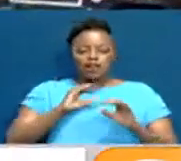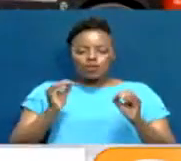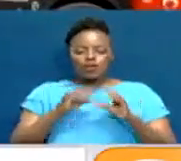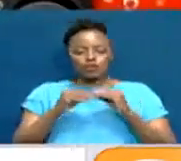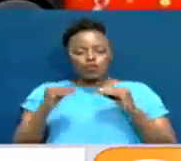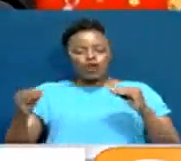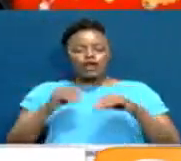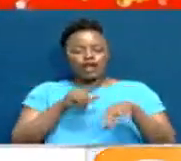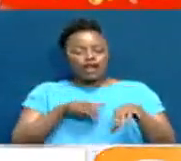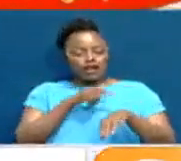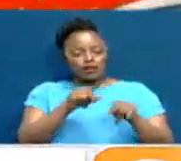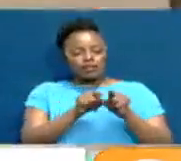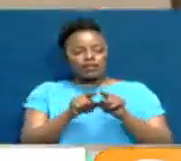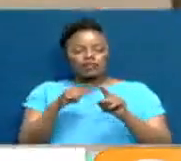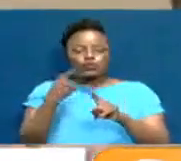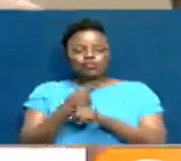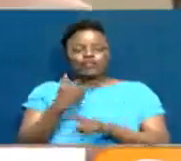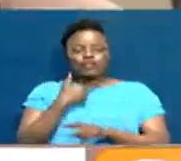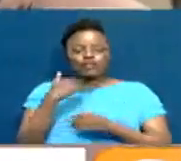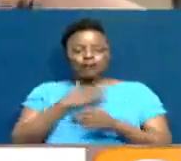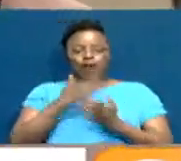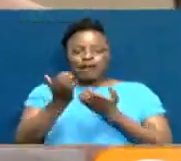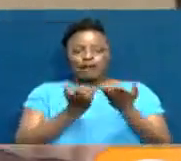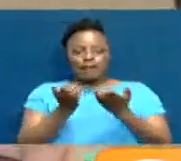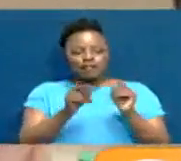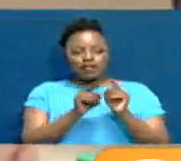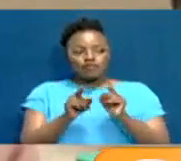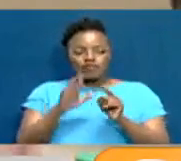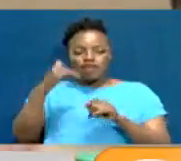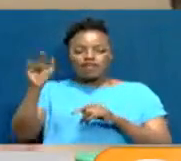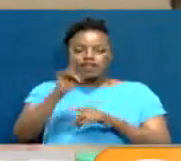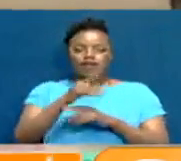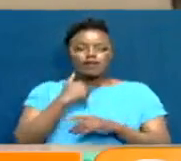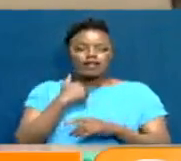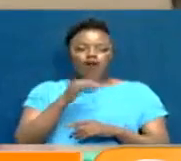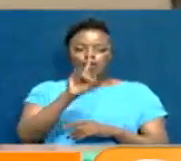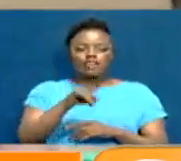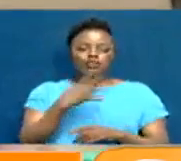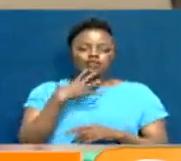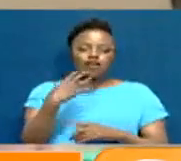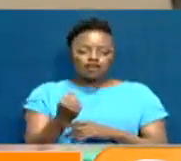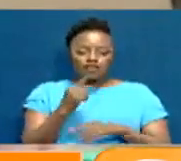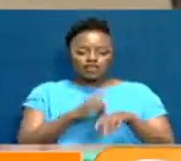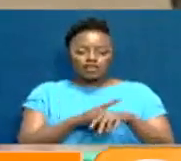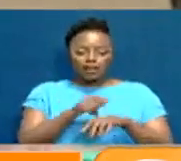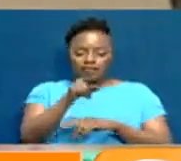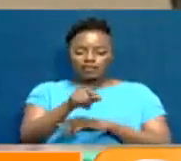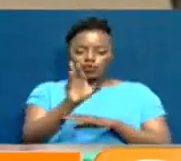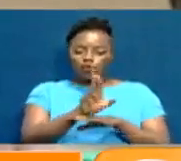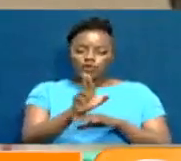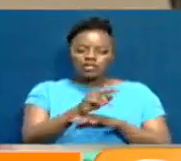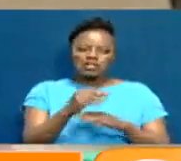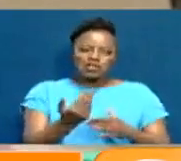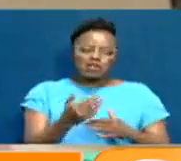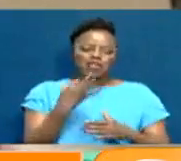longer hours to make up the difference. Hii biashara yangu kama maybe kwa siku nilikuwa napata 1500. Wakati ule nilikuwa natumia maybe mafuta ya